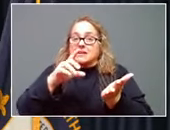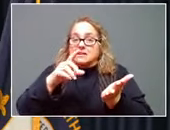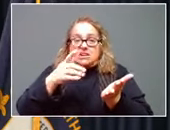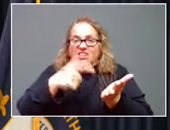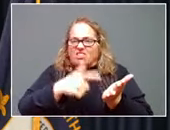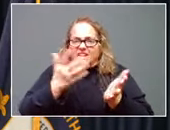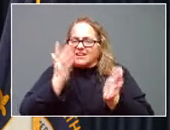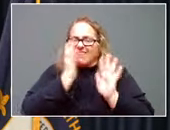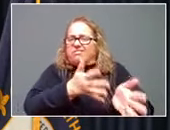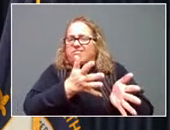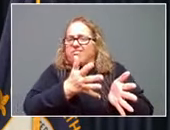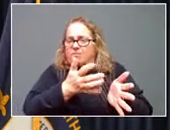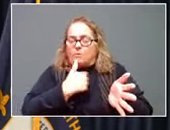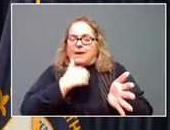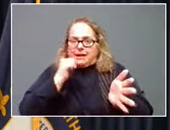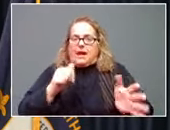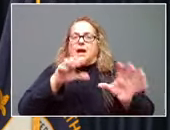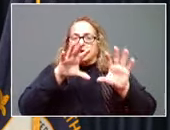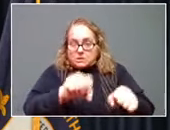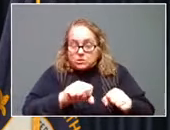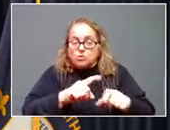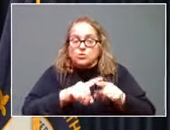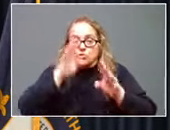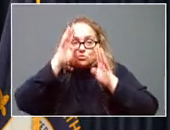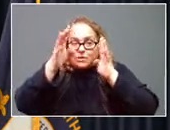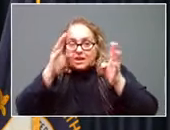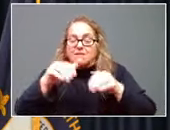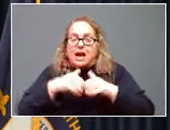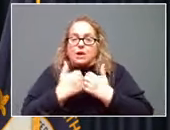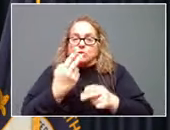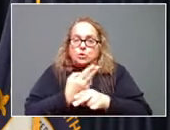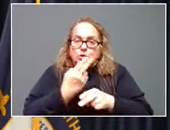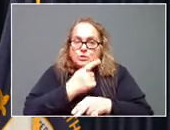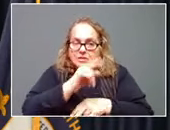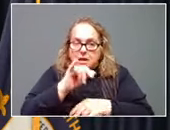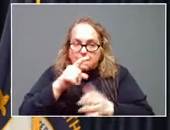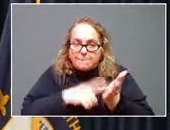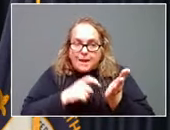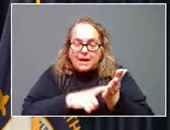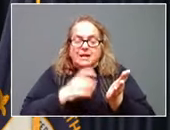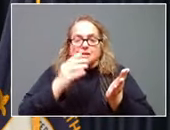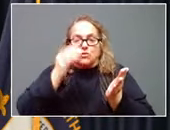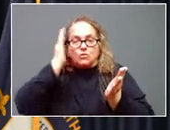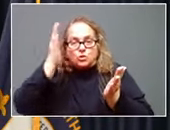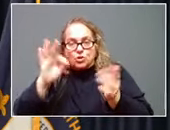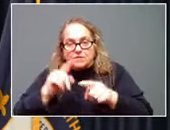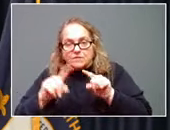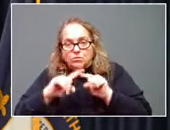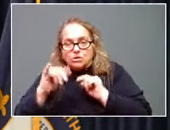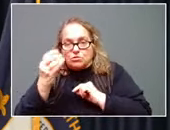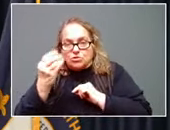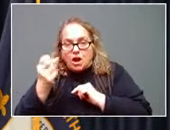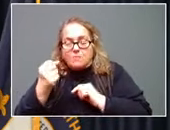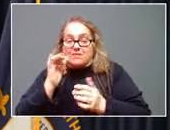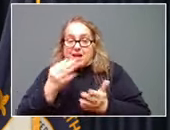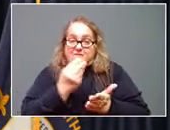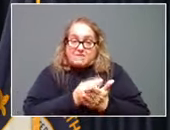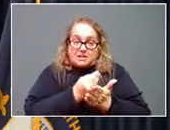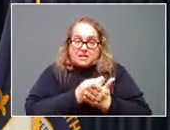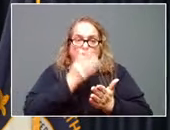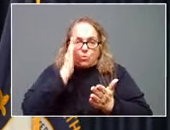great ingenuity and creativity in creating the jobs of the future, and this funding will help create jobs by reclaiming these abandoned